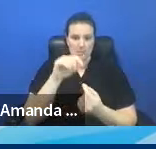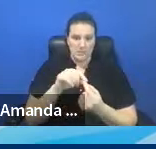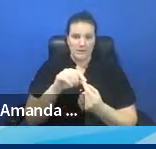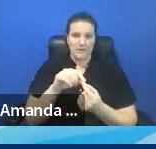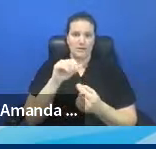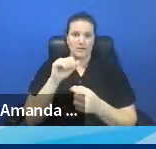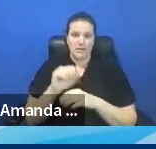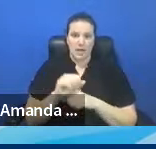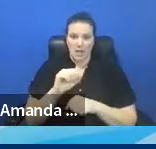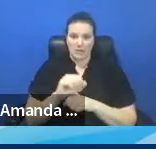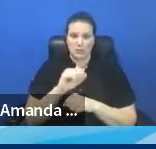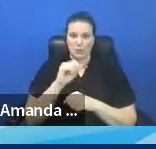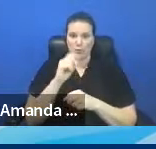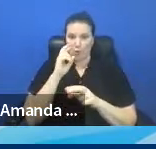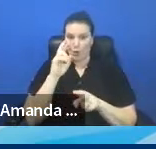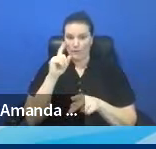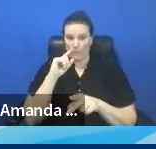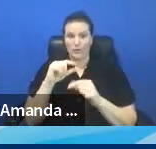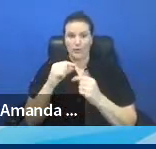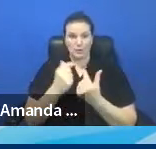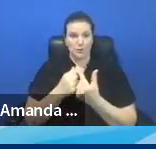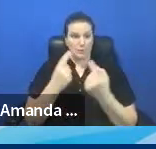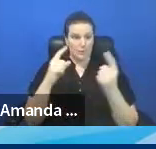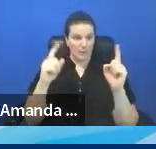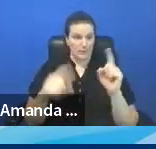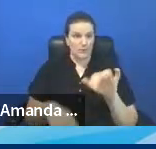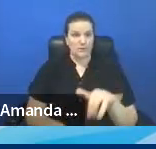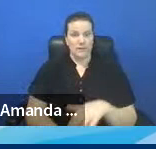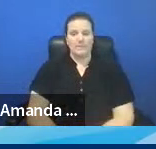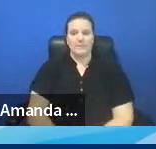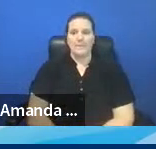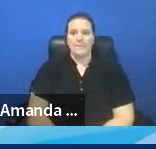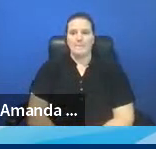task that we were looking for this group to accomplish.